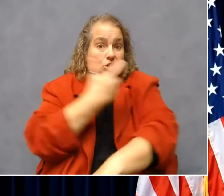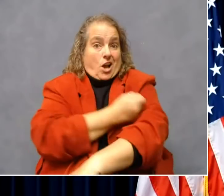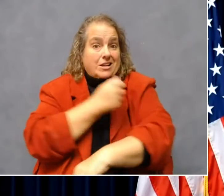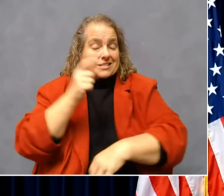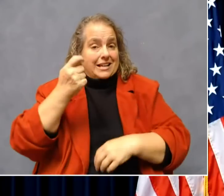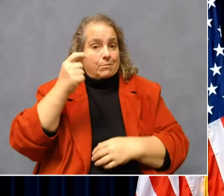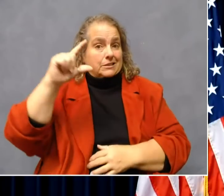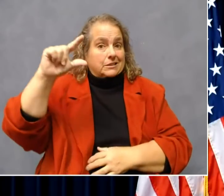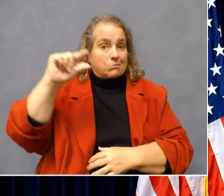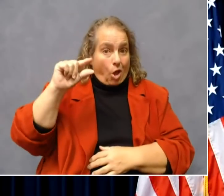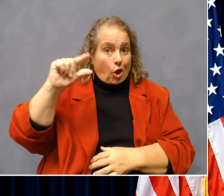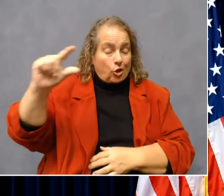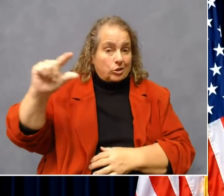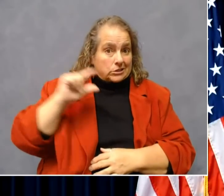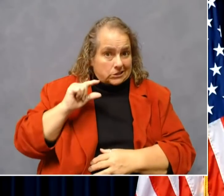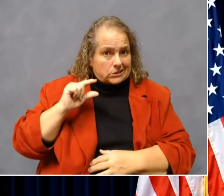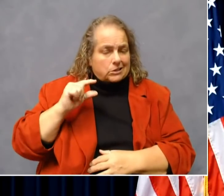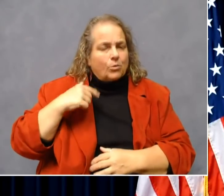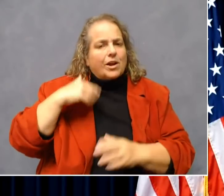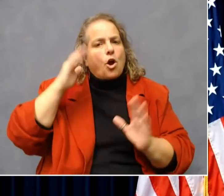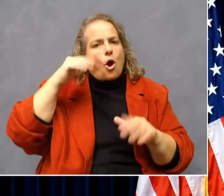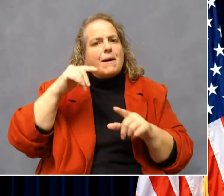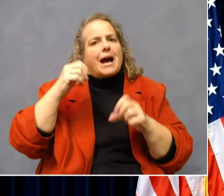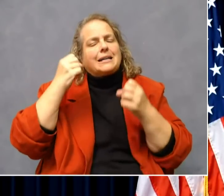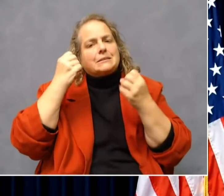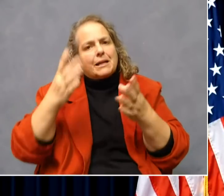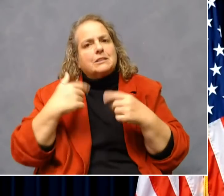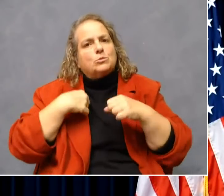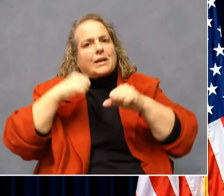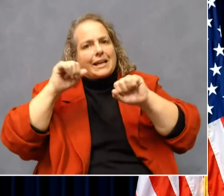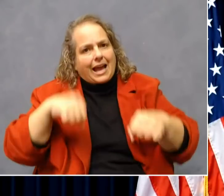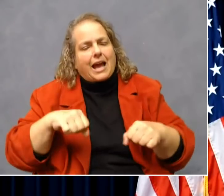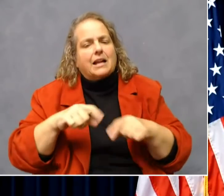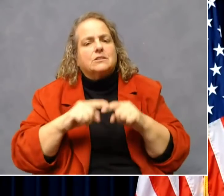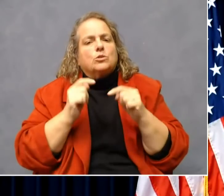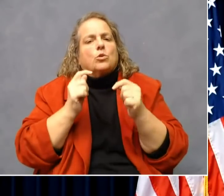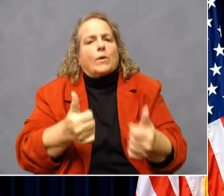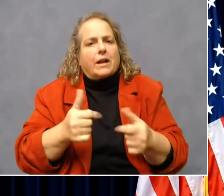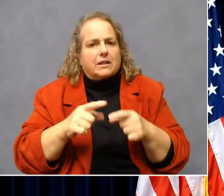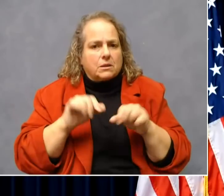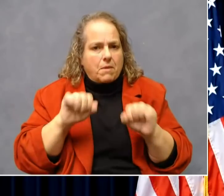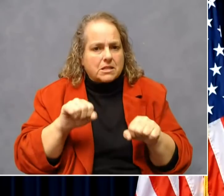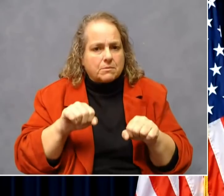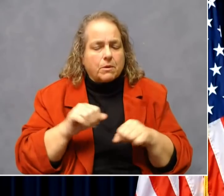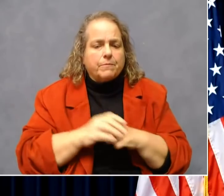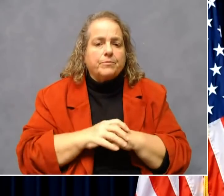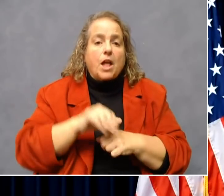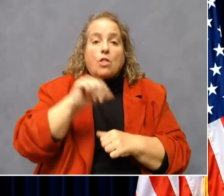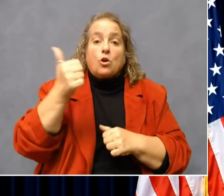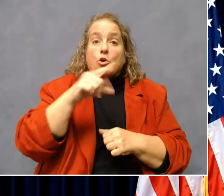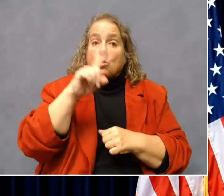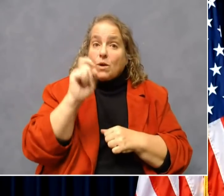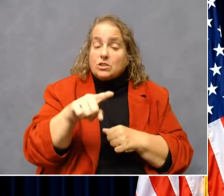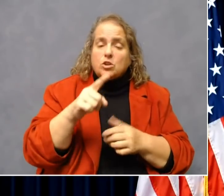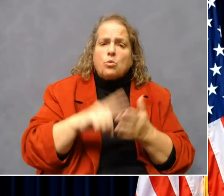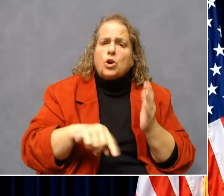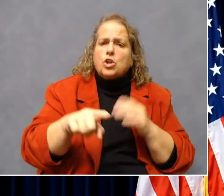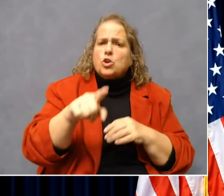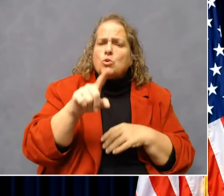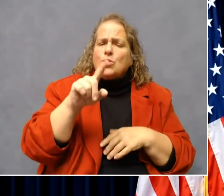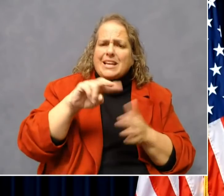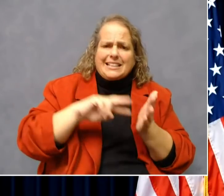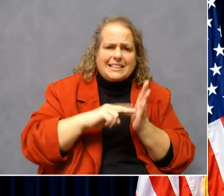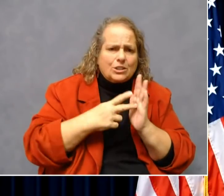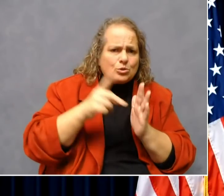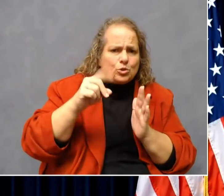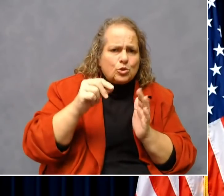as many vaccines as we can as quickly as possible. What do you intend to do about a potential stimulus for Kentucky businesses if the federal